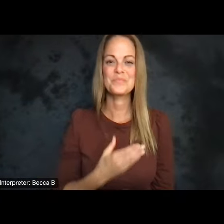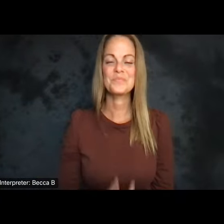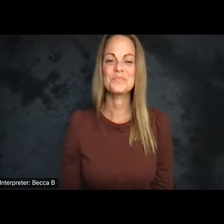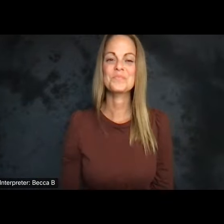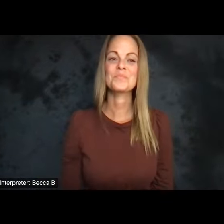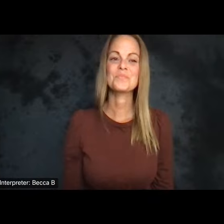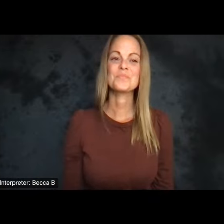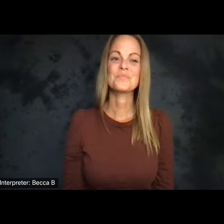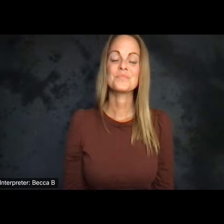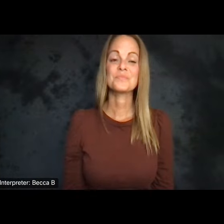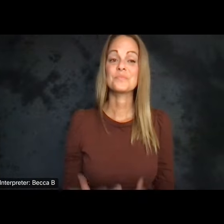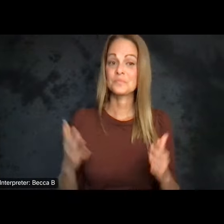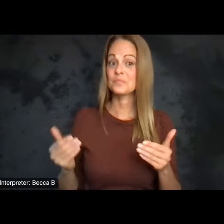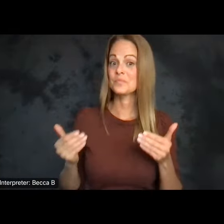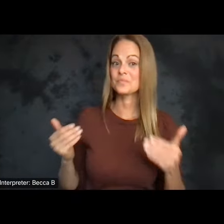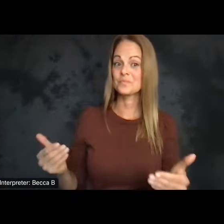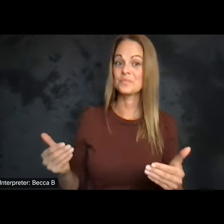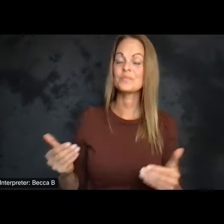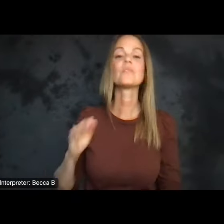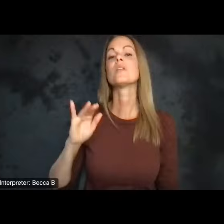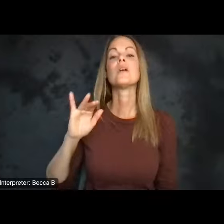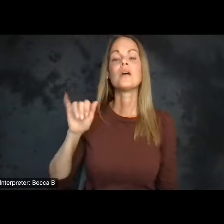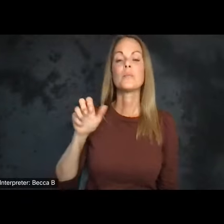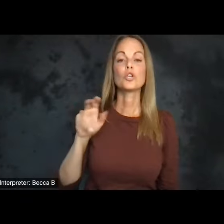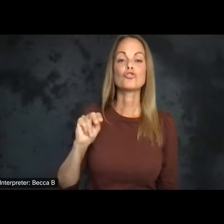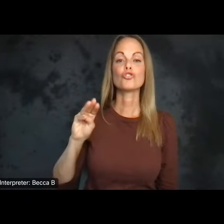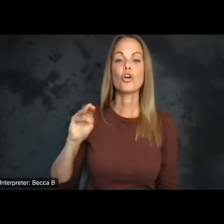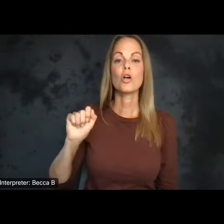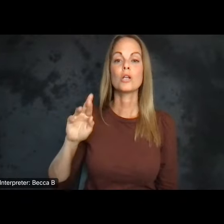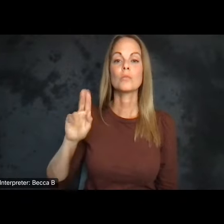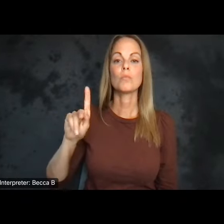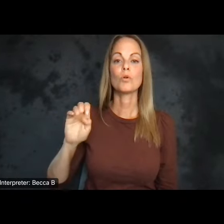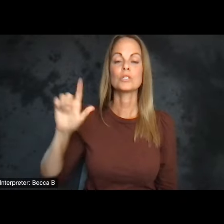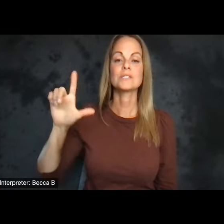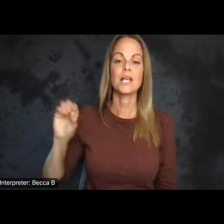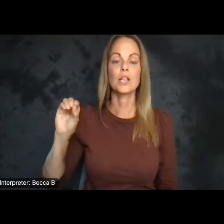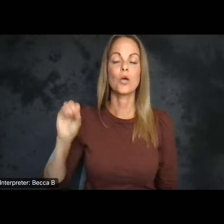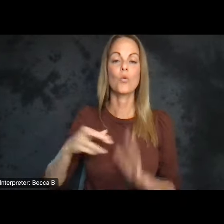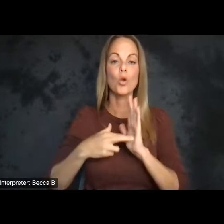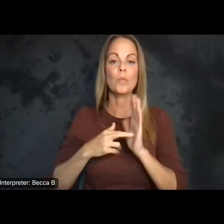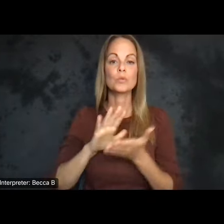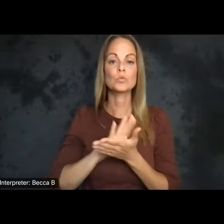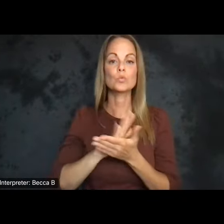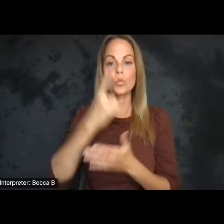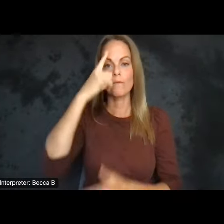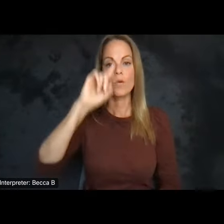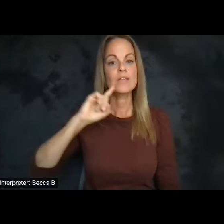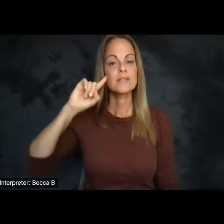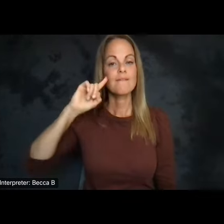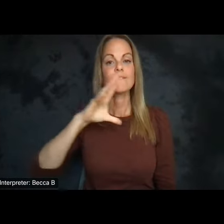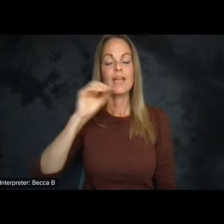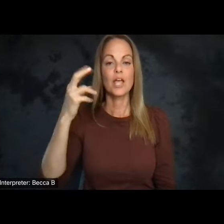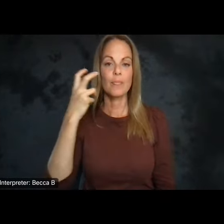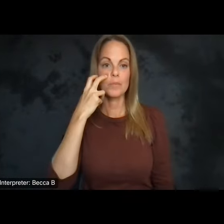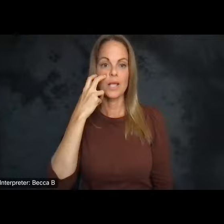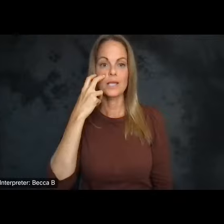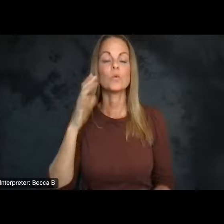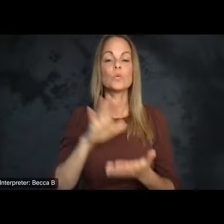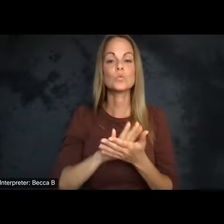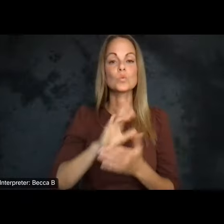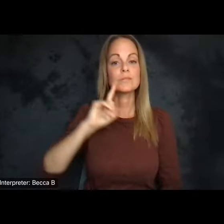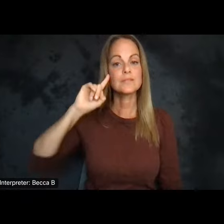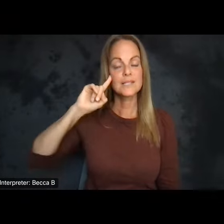We'll move it ahead. All right. I'm John Martello. I represent the School for the Deaf and also the School for the Blind, and I'll speak to the School for the Deaf